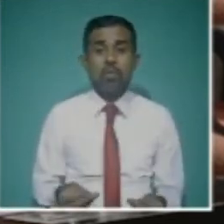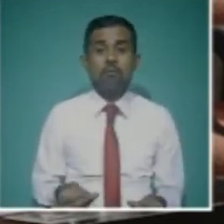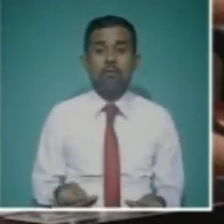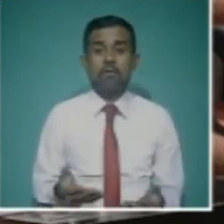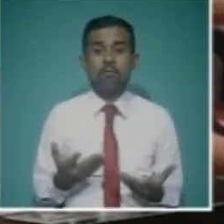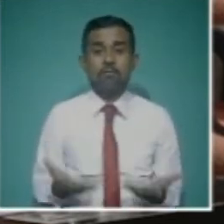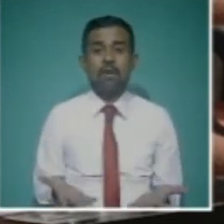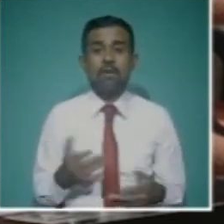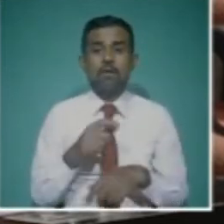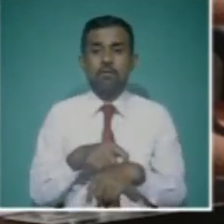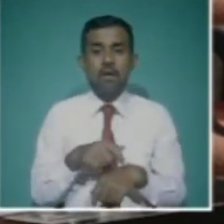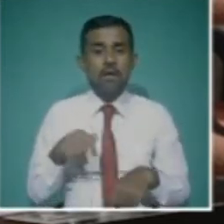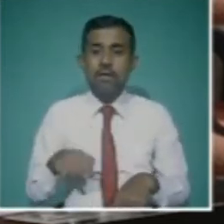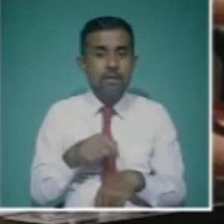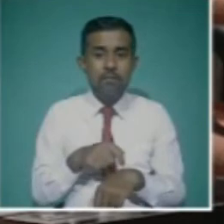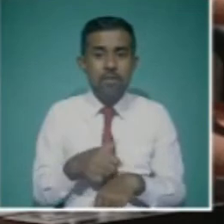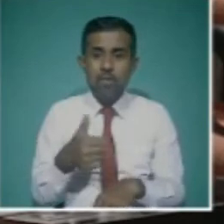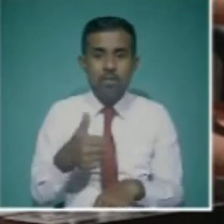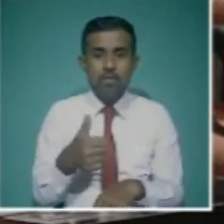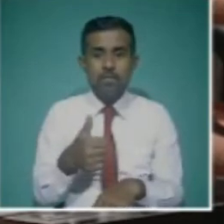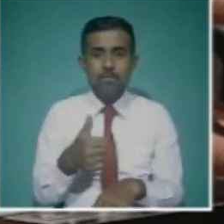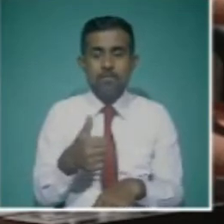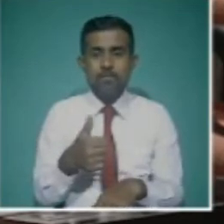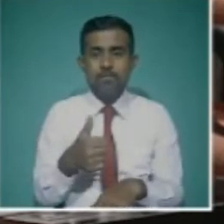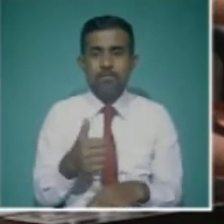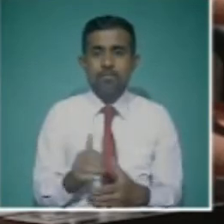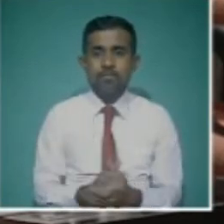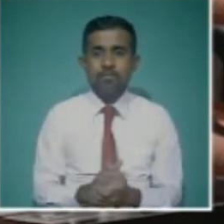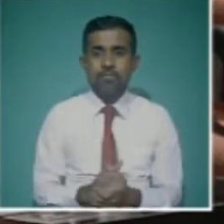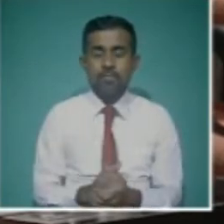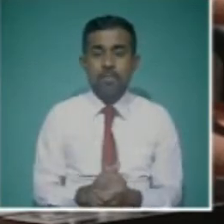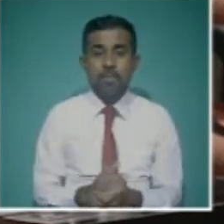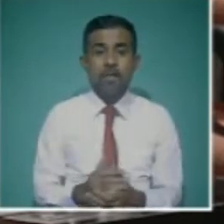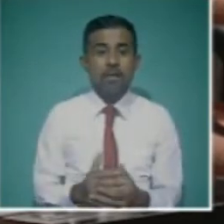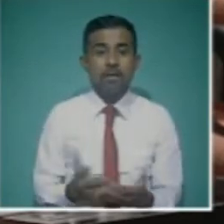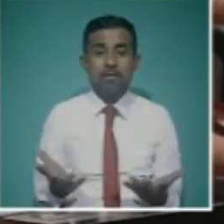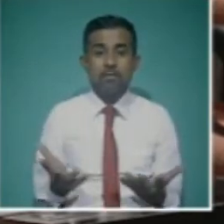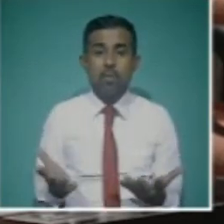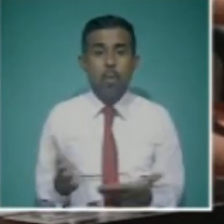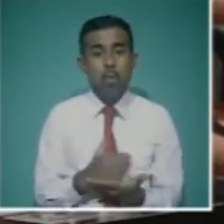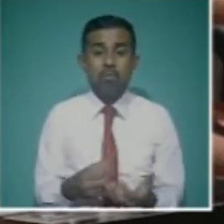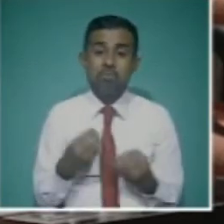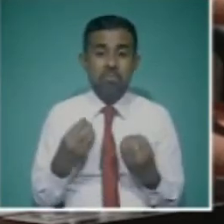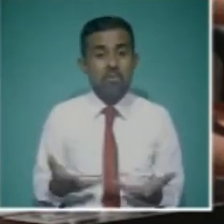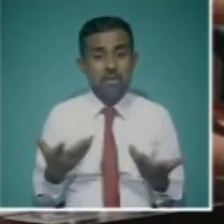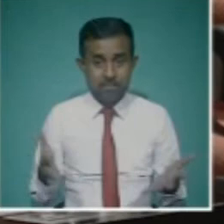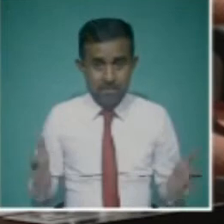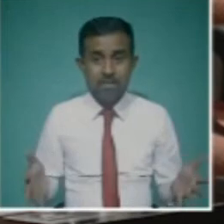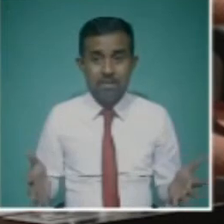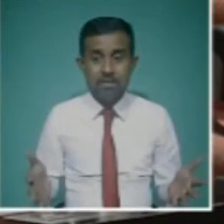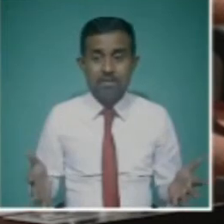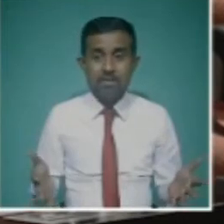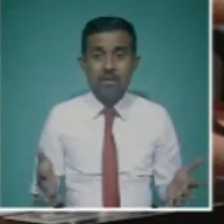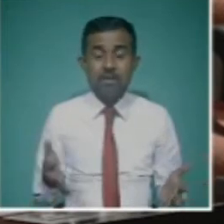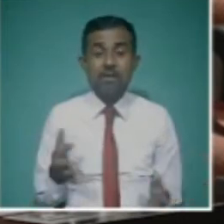time that a president who has nothing to lose, I mean, he has already lost. He has become president by losing.